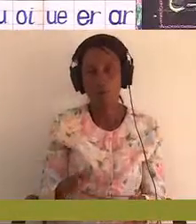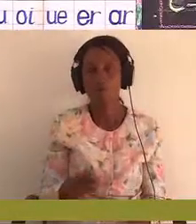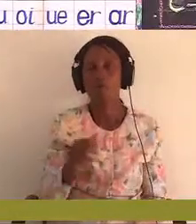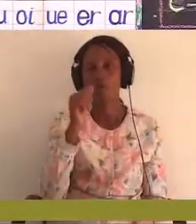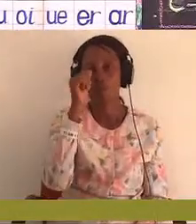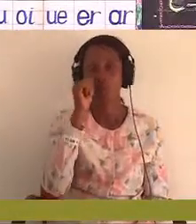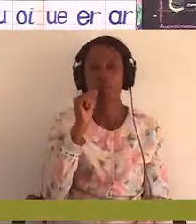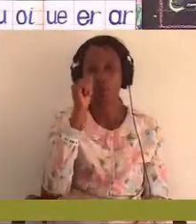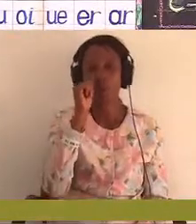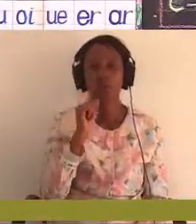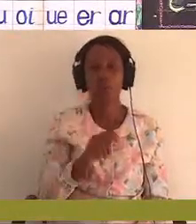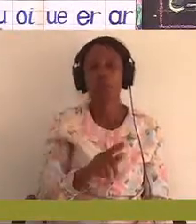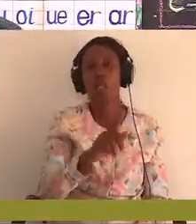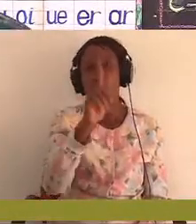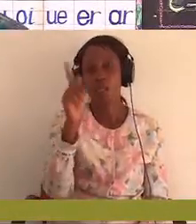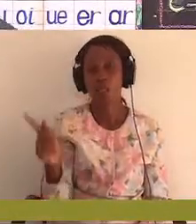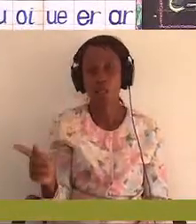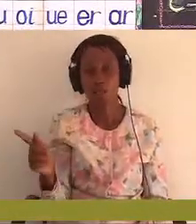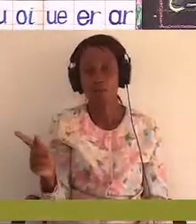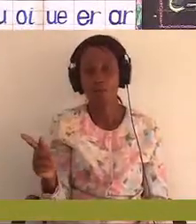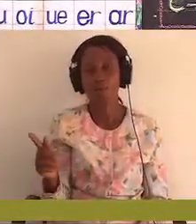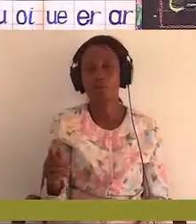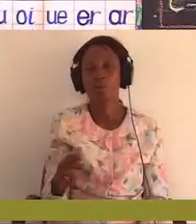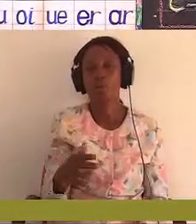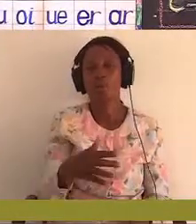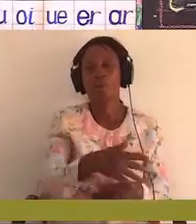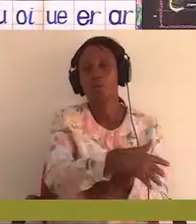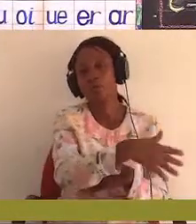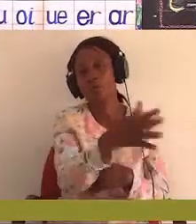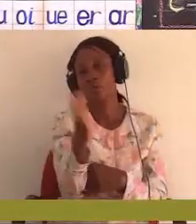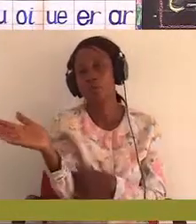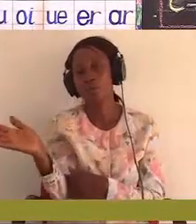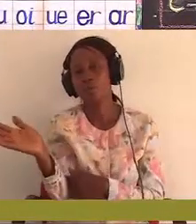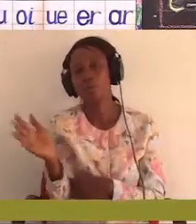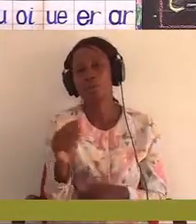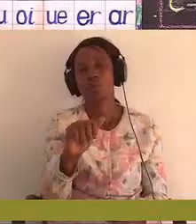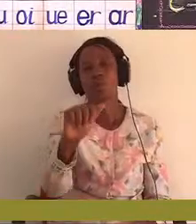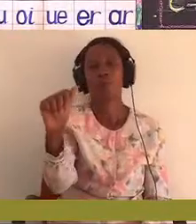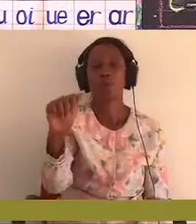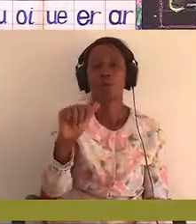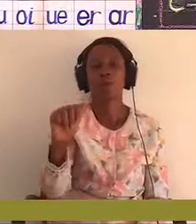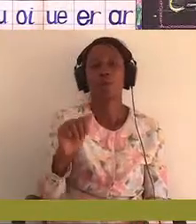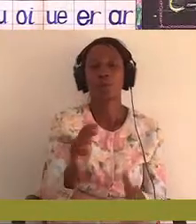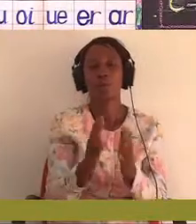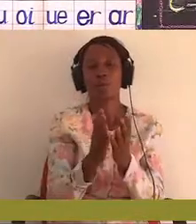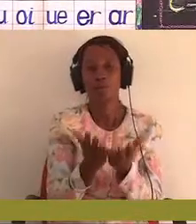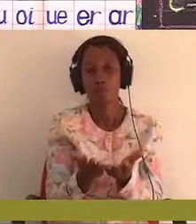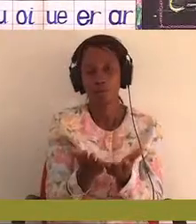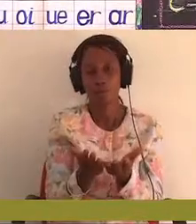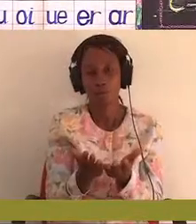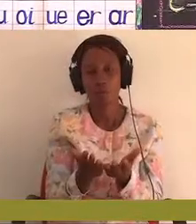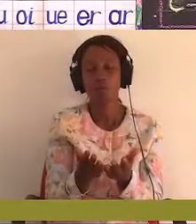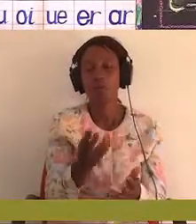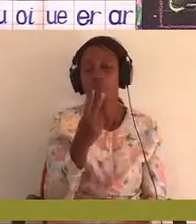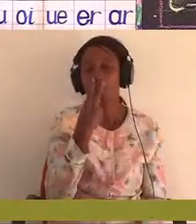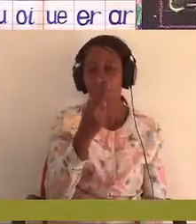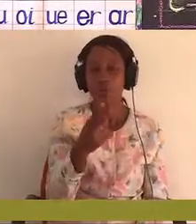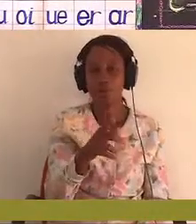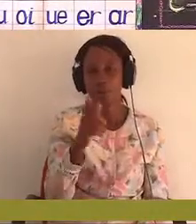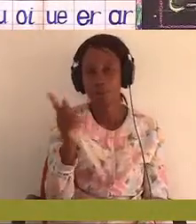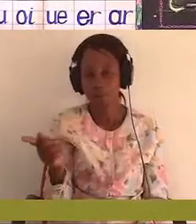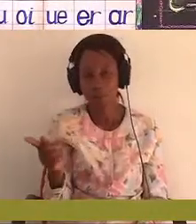are used to g. If you open any book, if you see g, nobody will tell you this is